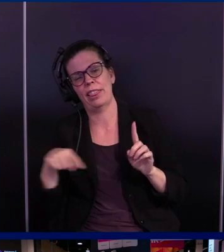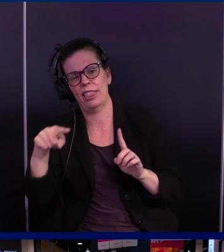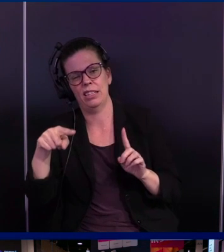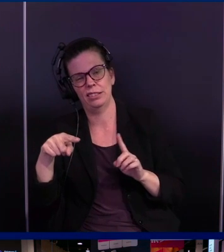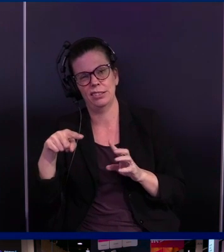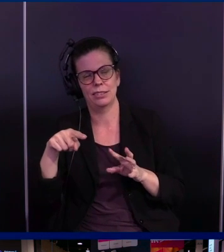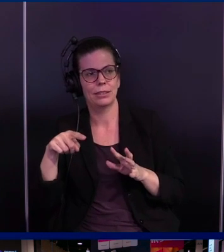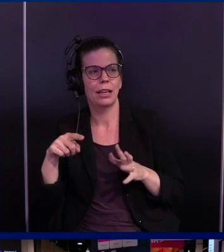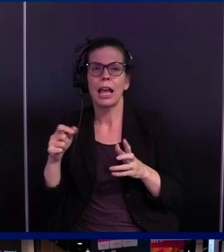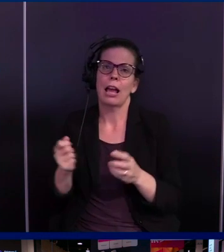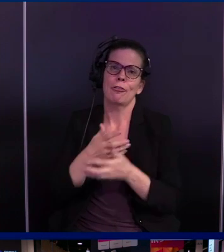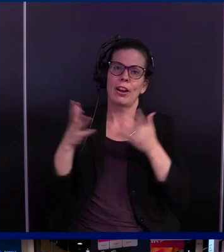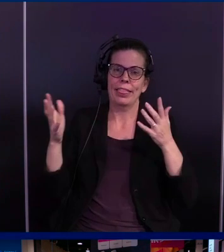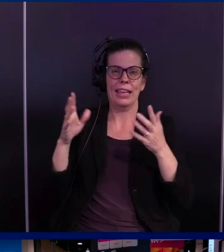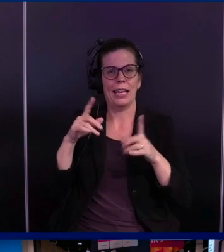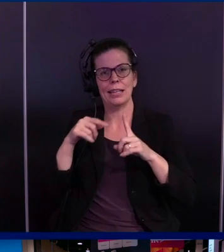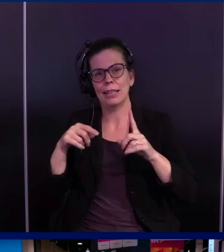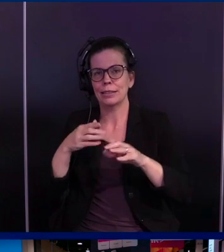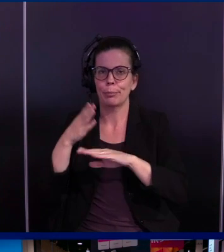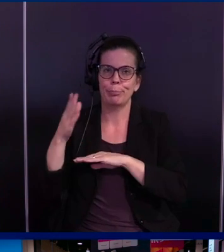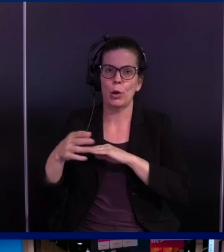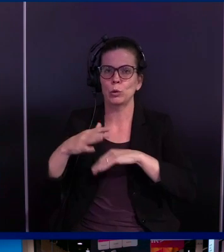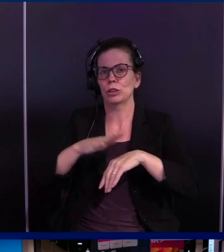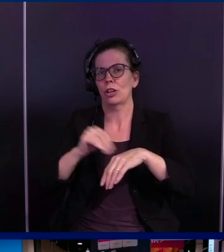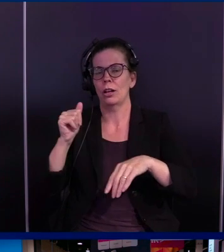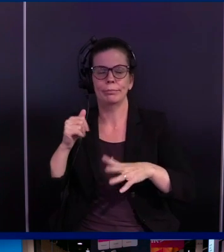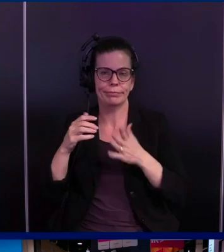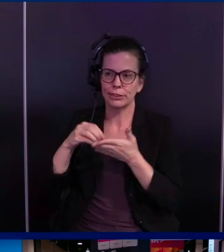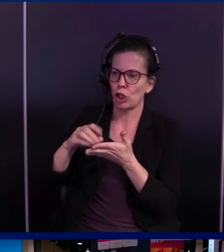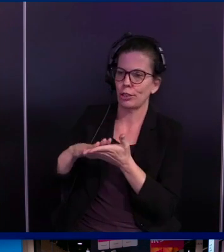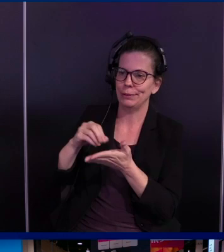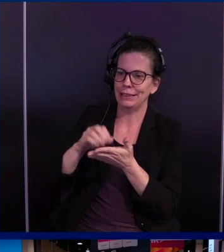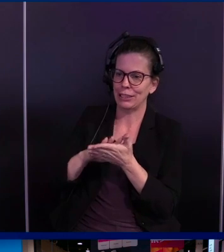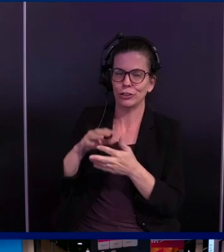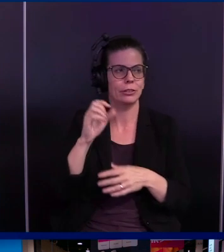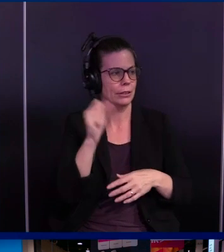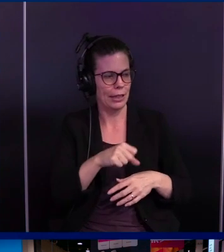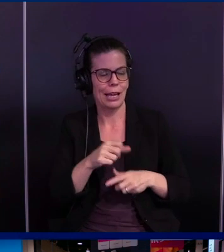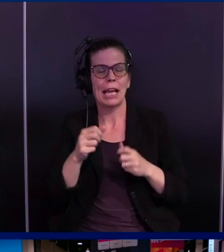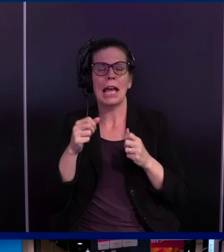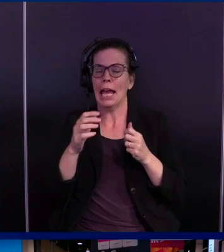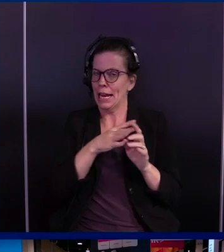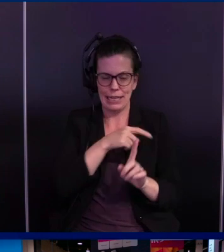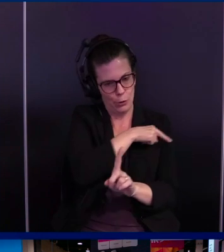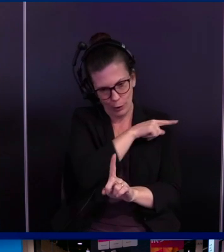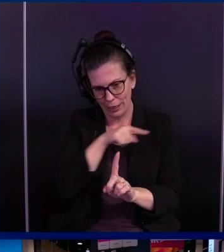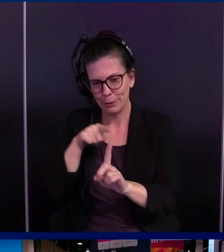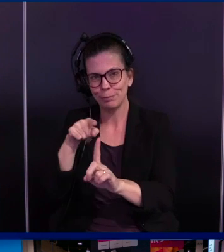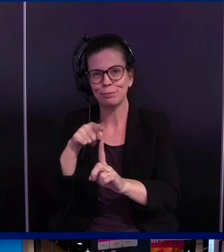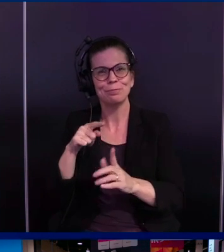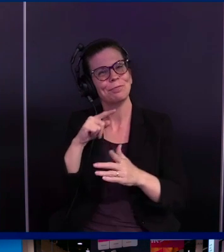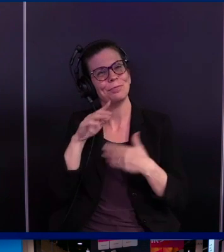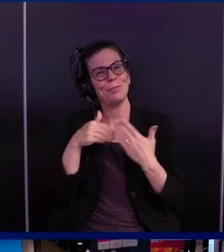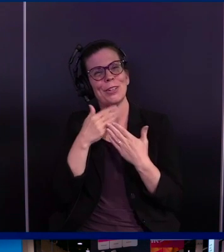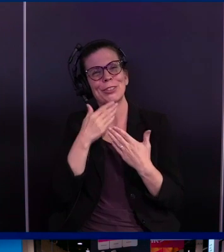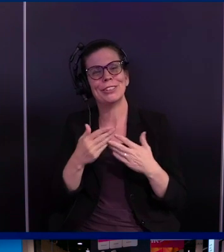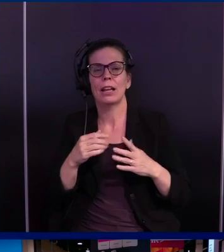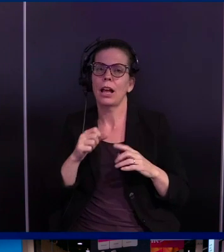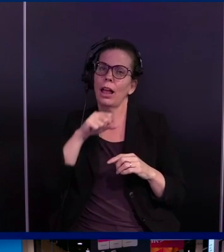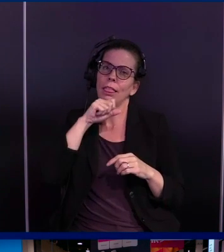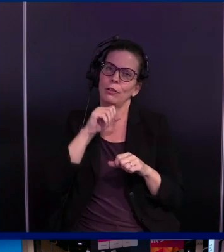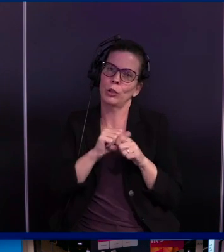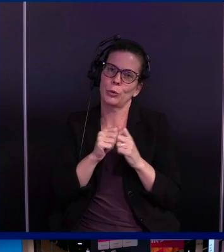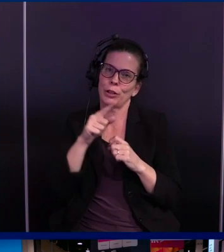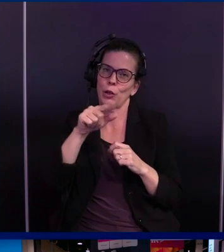instead. Everything's a post call. It's a documentation. Yeah. Anyway. No, all good. I love working with you,